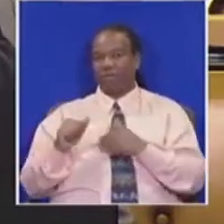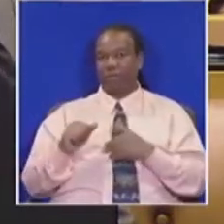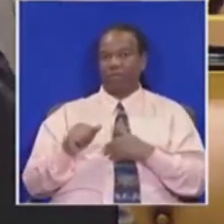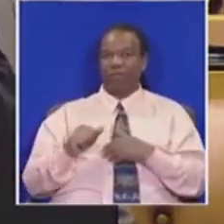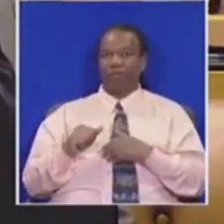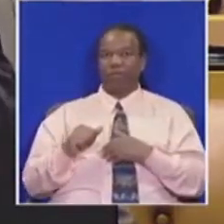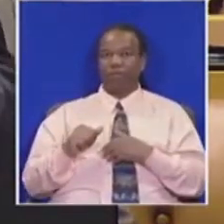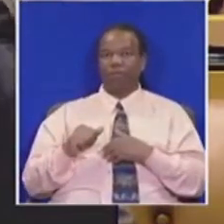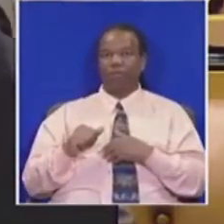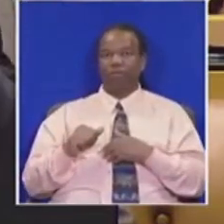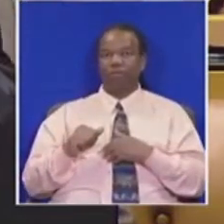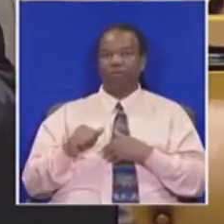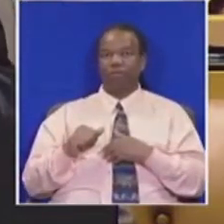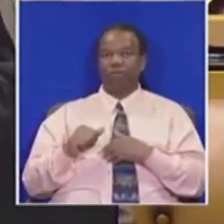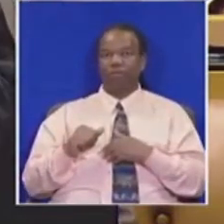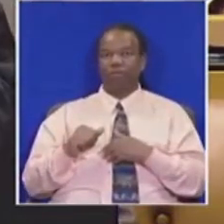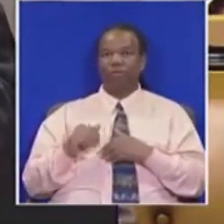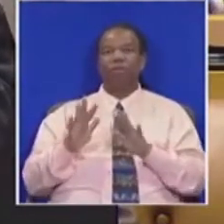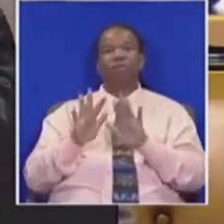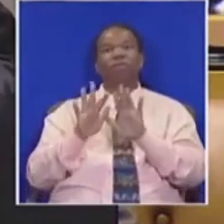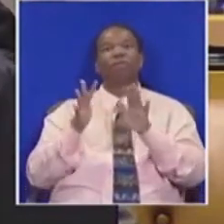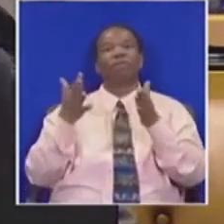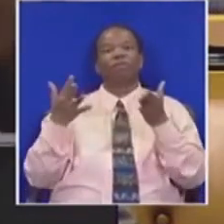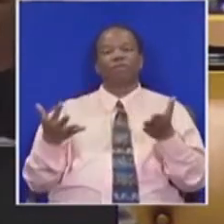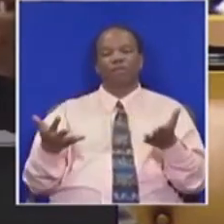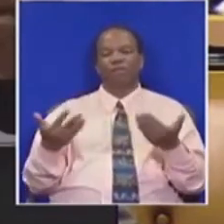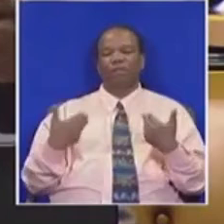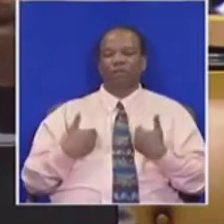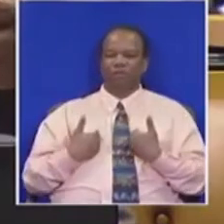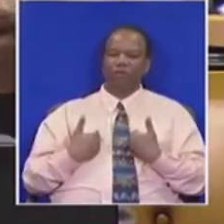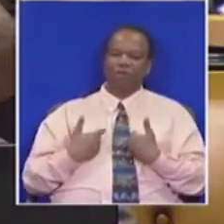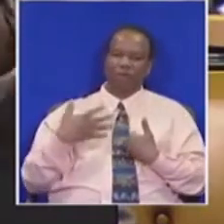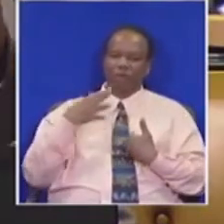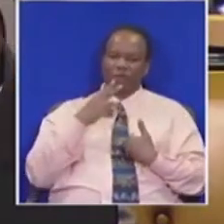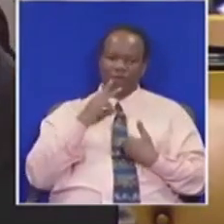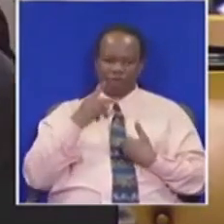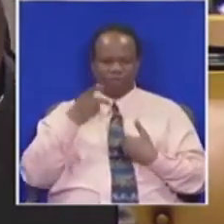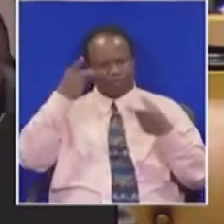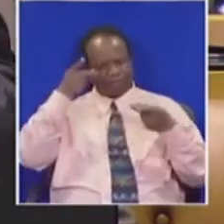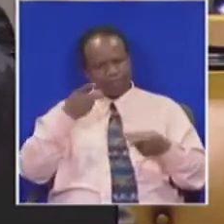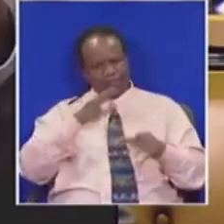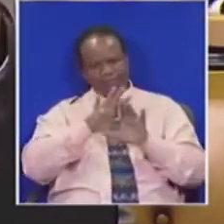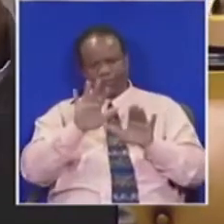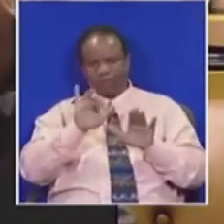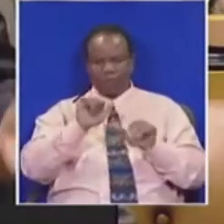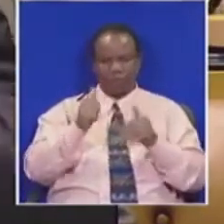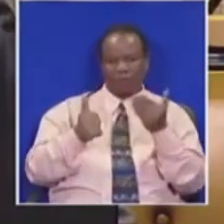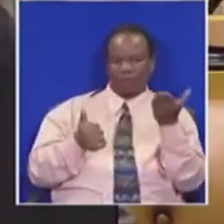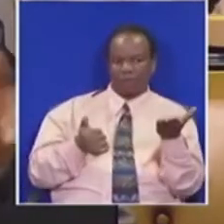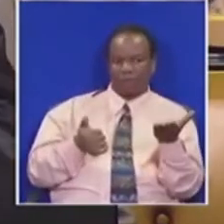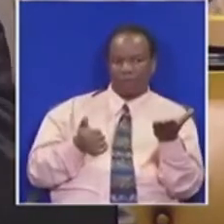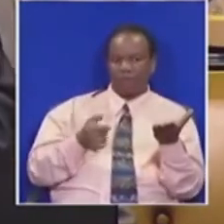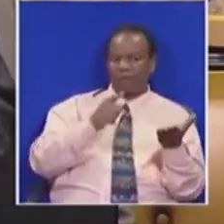its balance and then arrive at a conclusion and then say, which serves you the best in